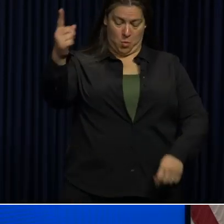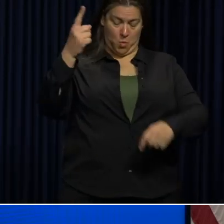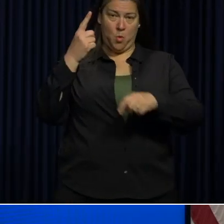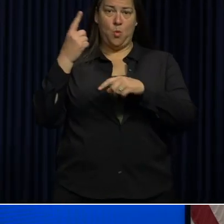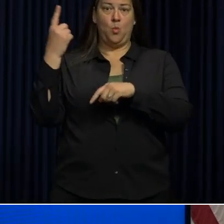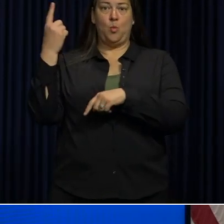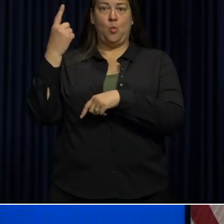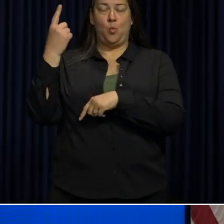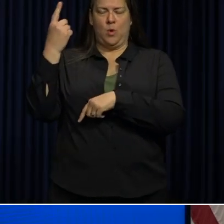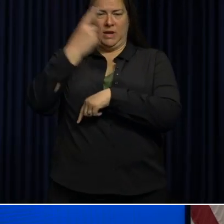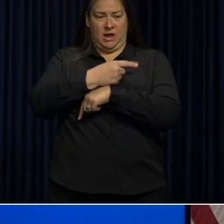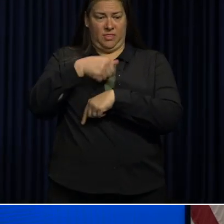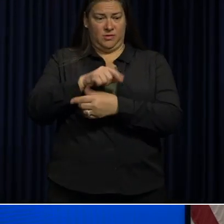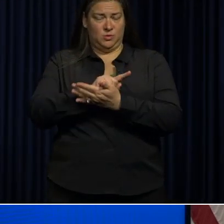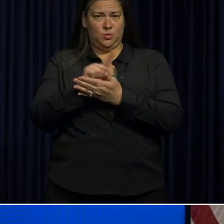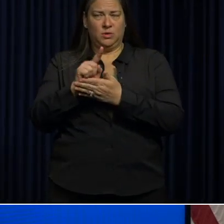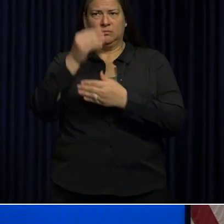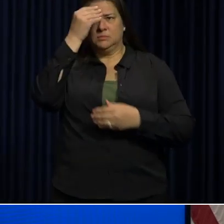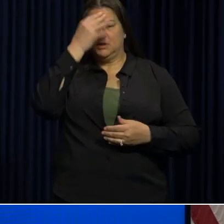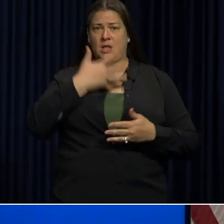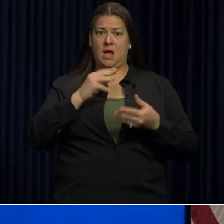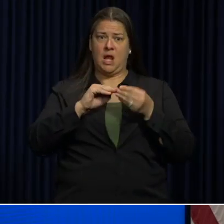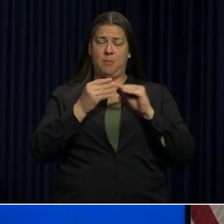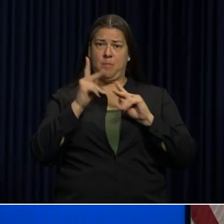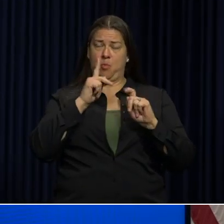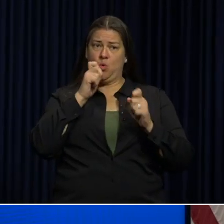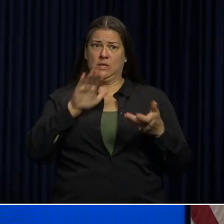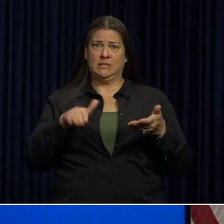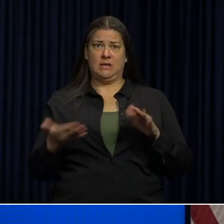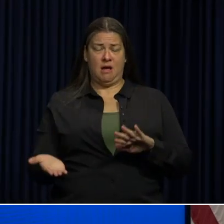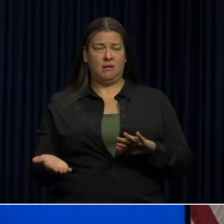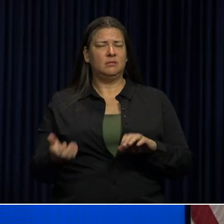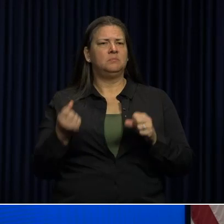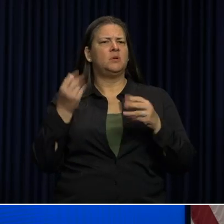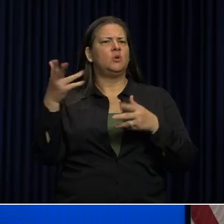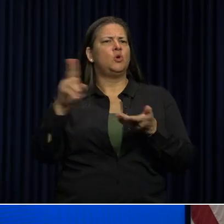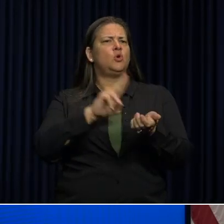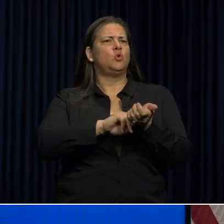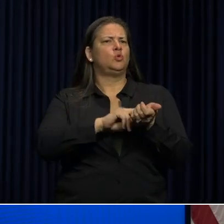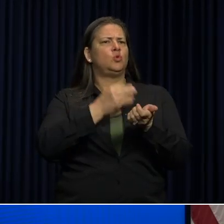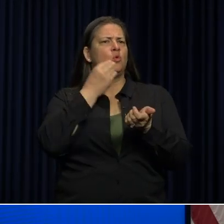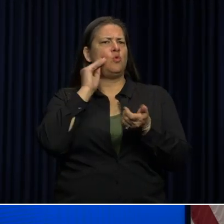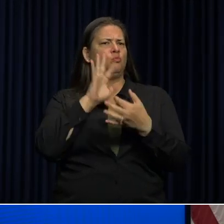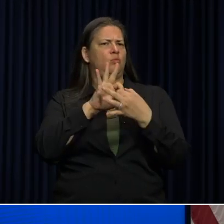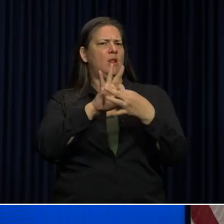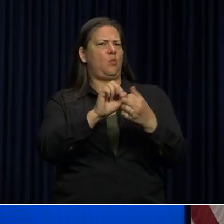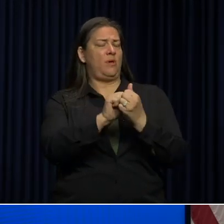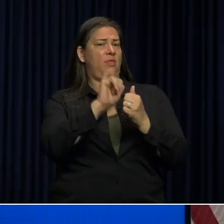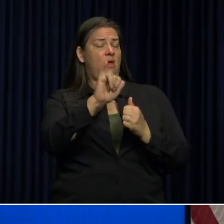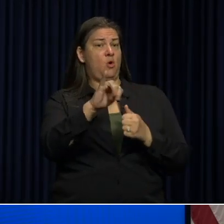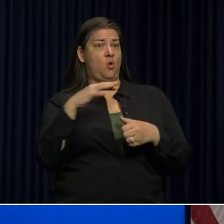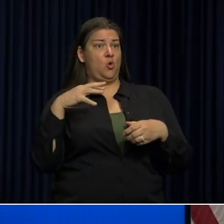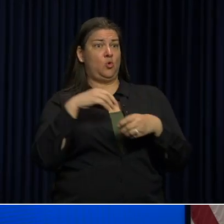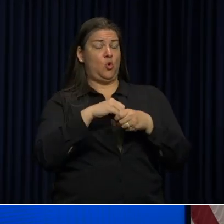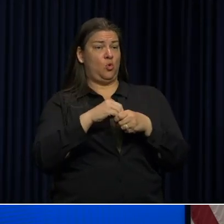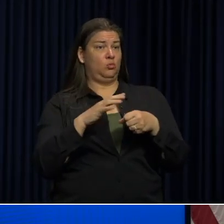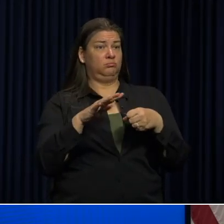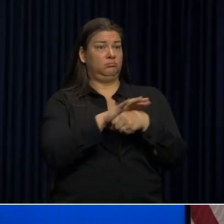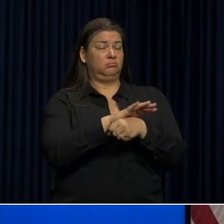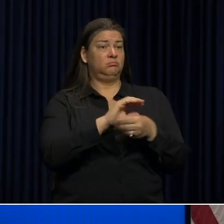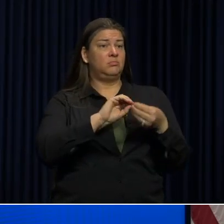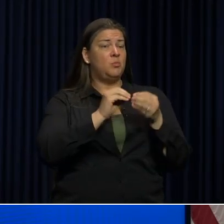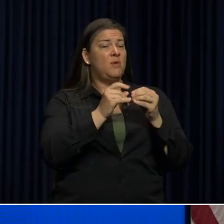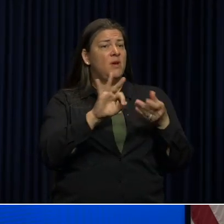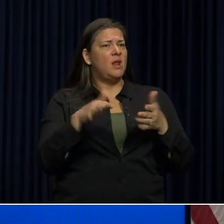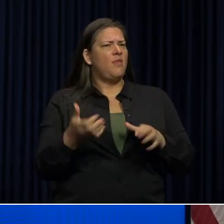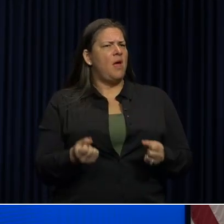we were told the number of people that had died, so many were nursing home related. Of the total number of deaths, can you tell us how many were nursing home